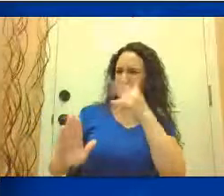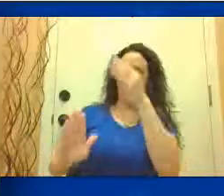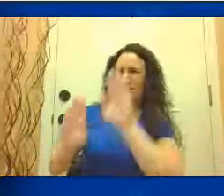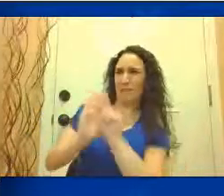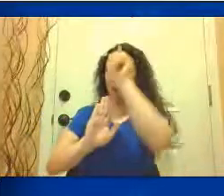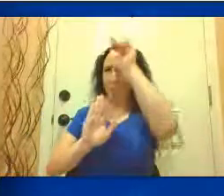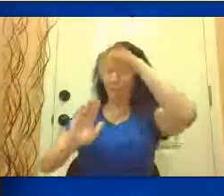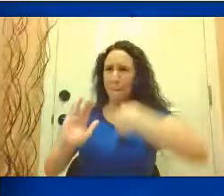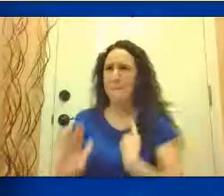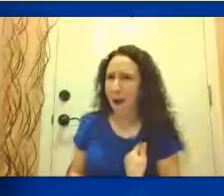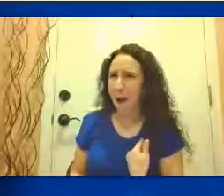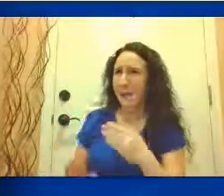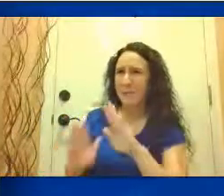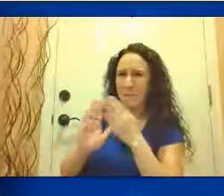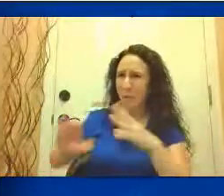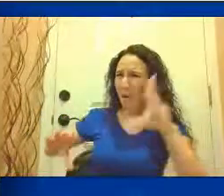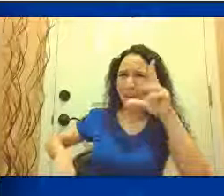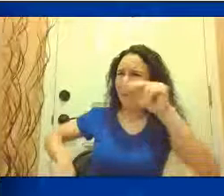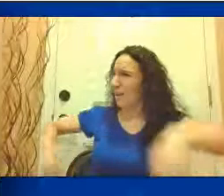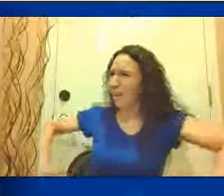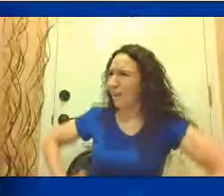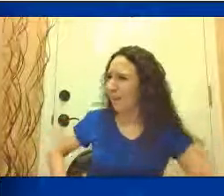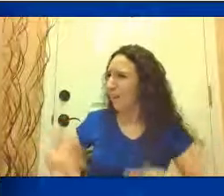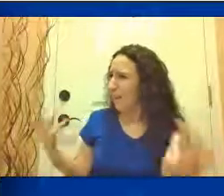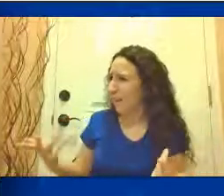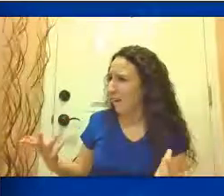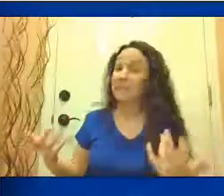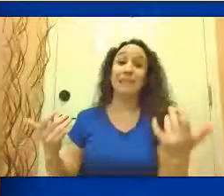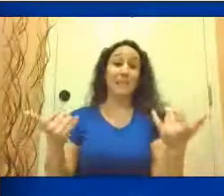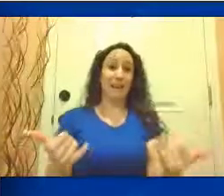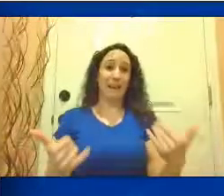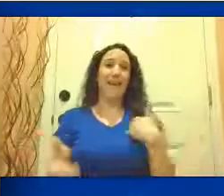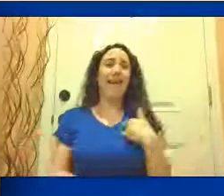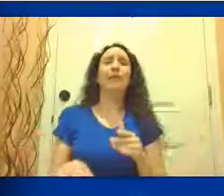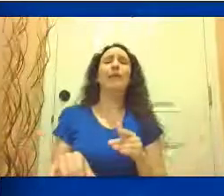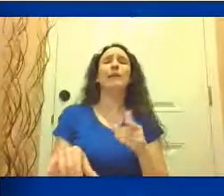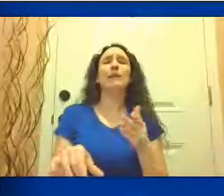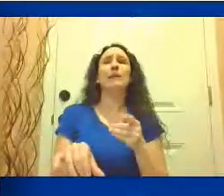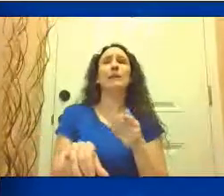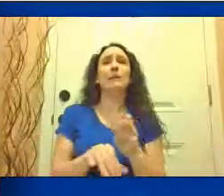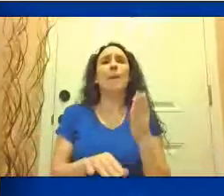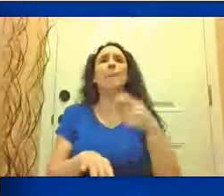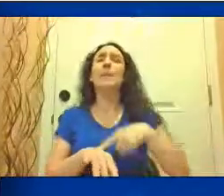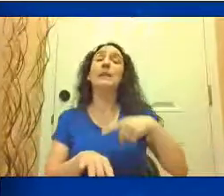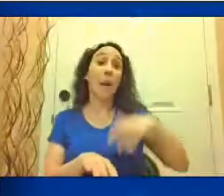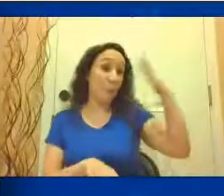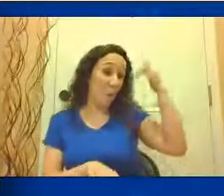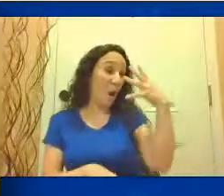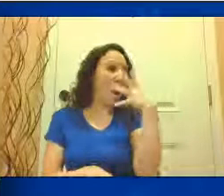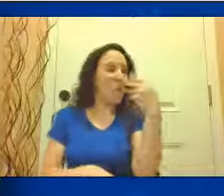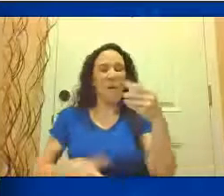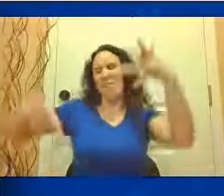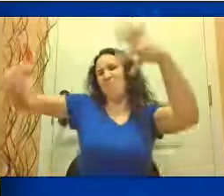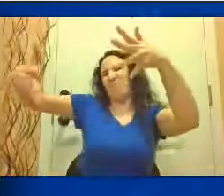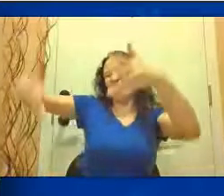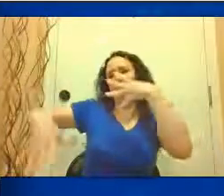than mine. You see, today, they had a little extra time on their hands because the big bad wolf was